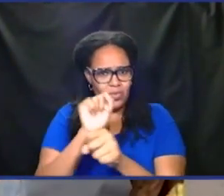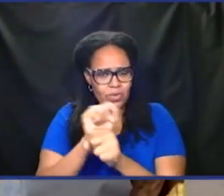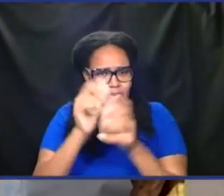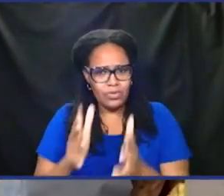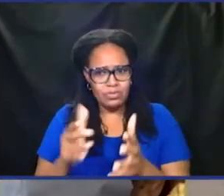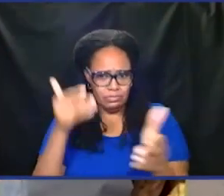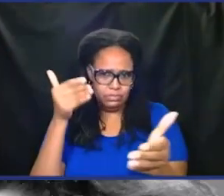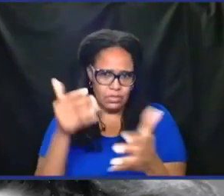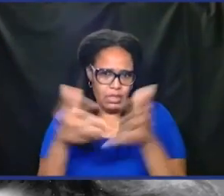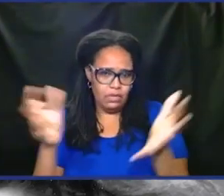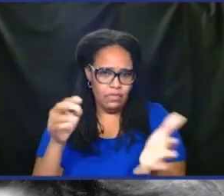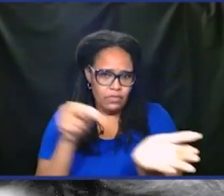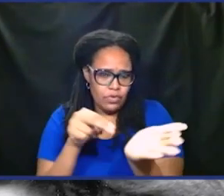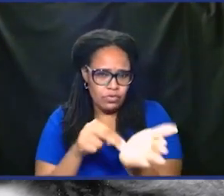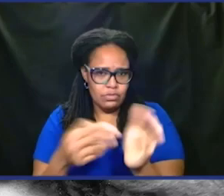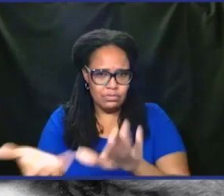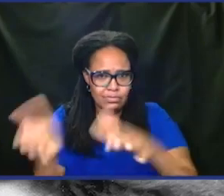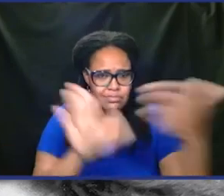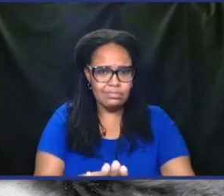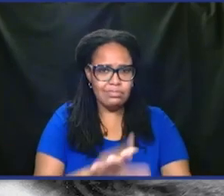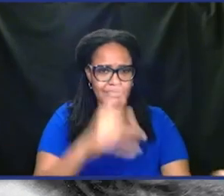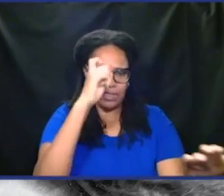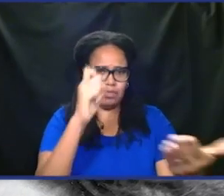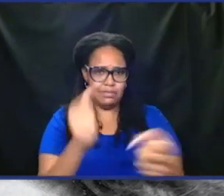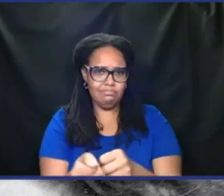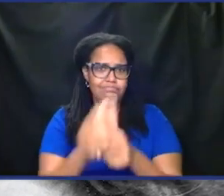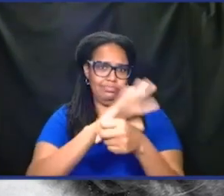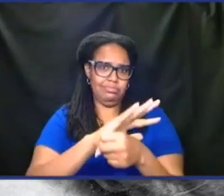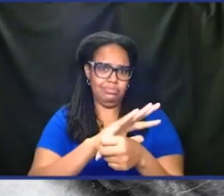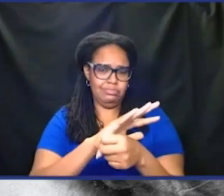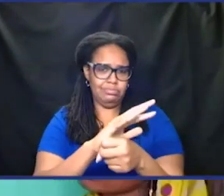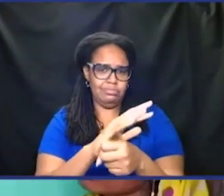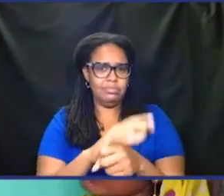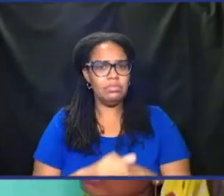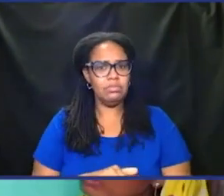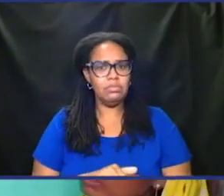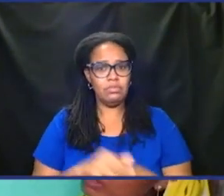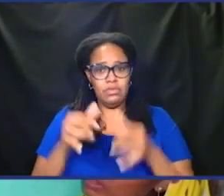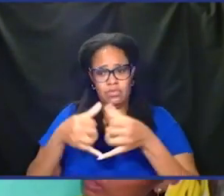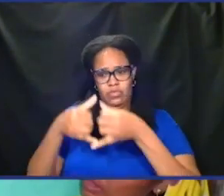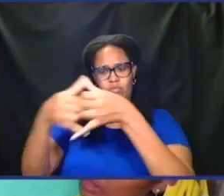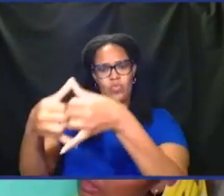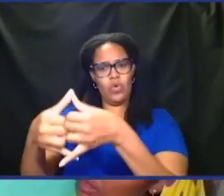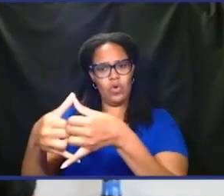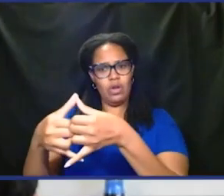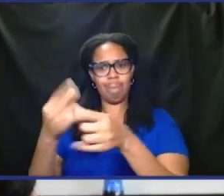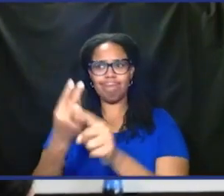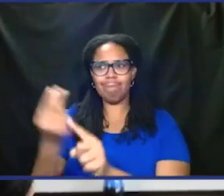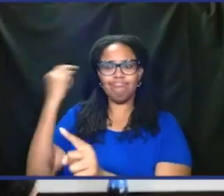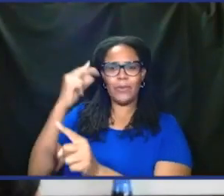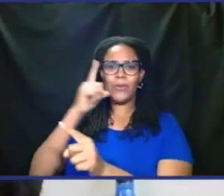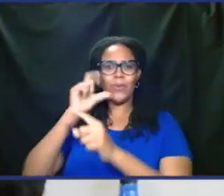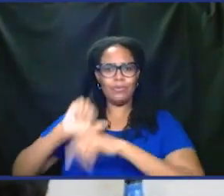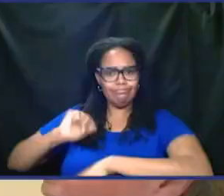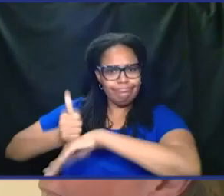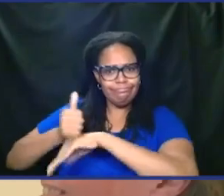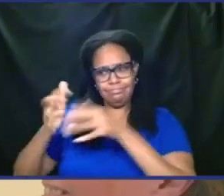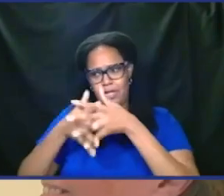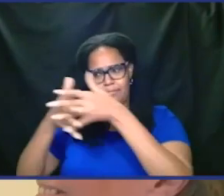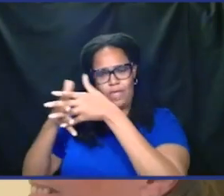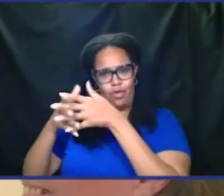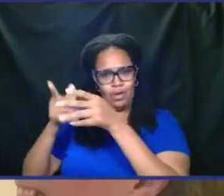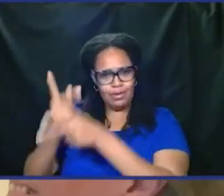COVID-19. Created in memory of Americares founders, the Humanitarian Spirit Award honors outstanding individuals